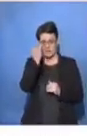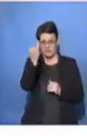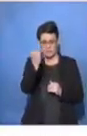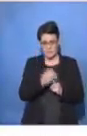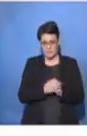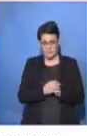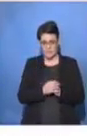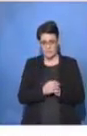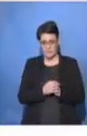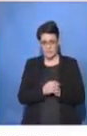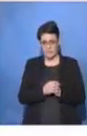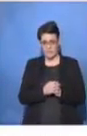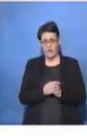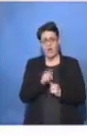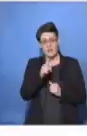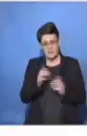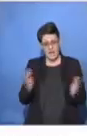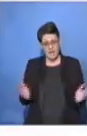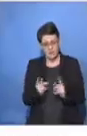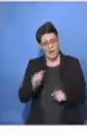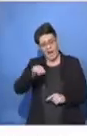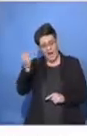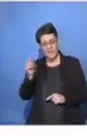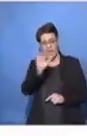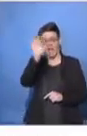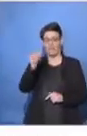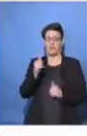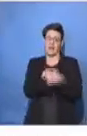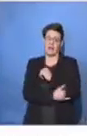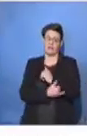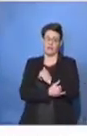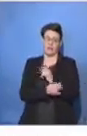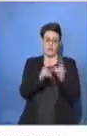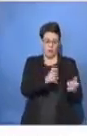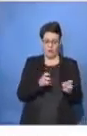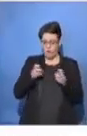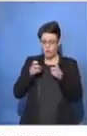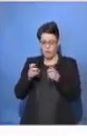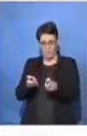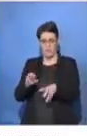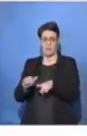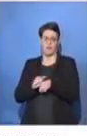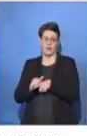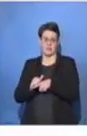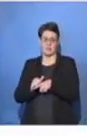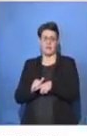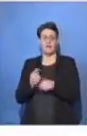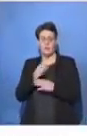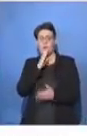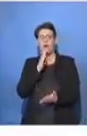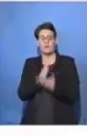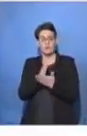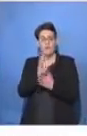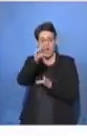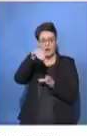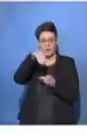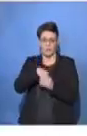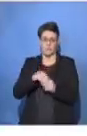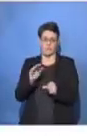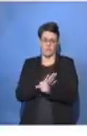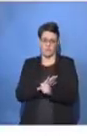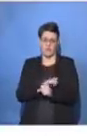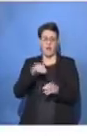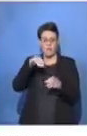initiative. The mission encourages other African countries to emulate this laudable practice in order to ensure inclusivity